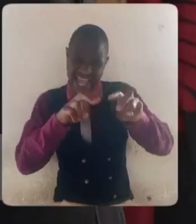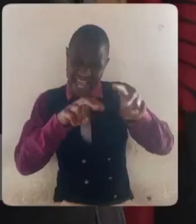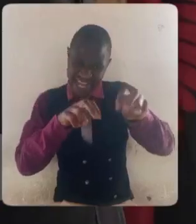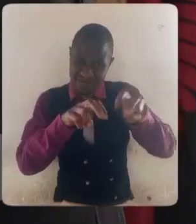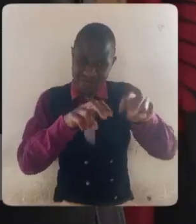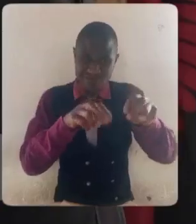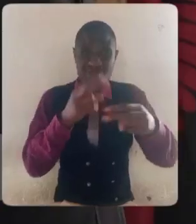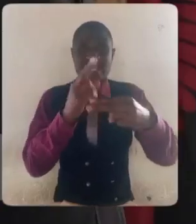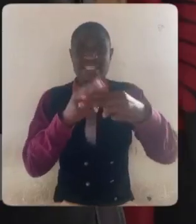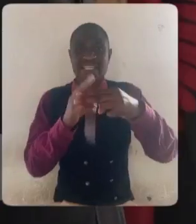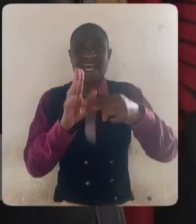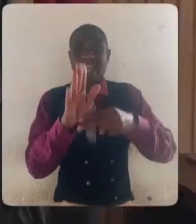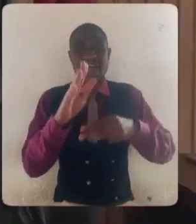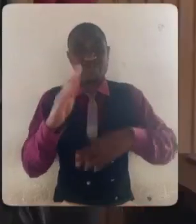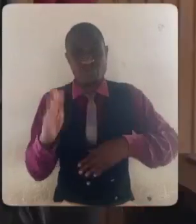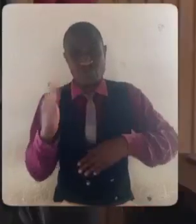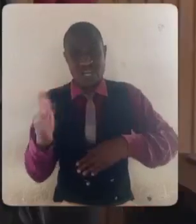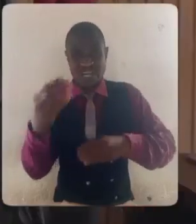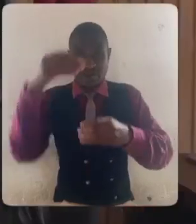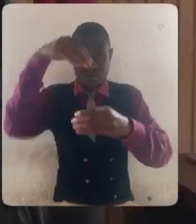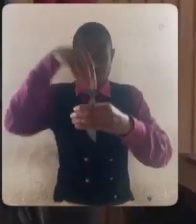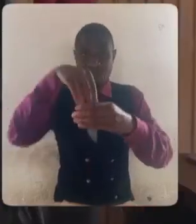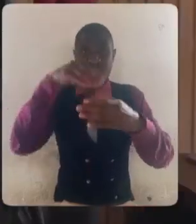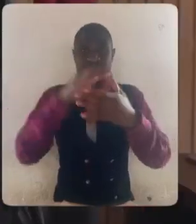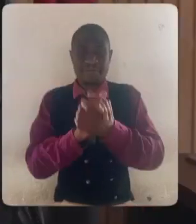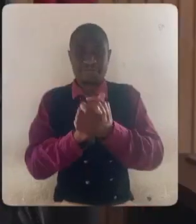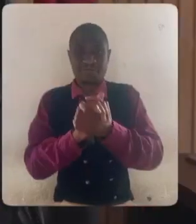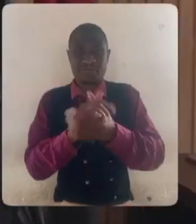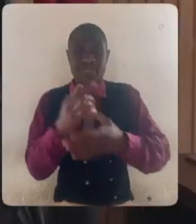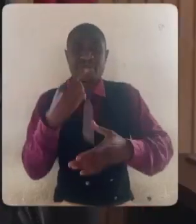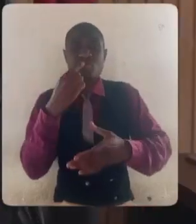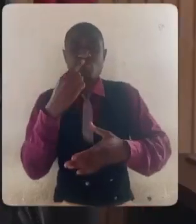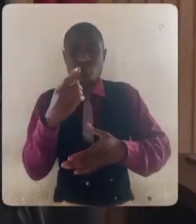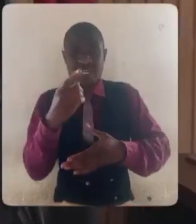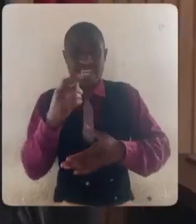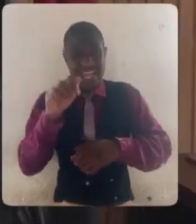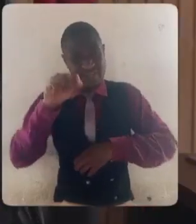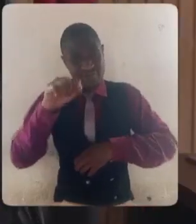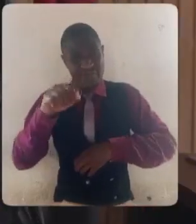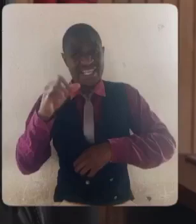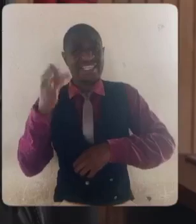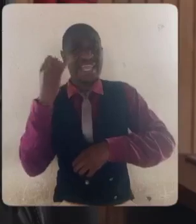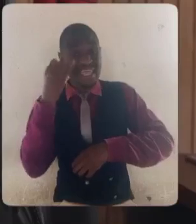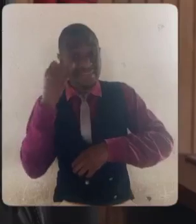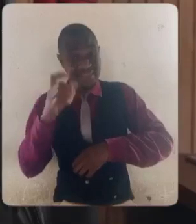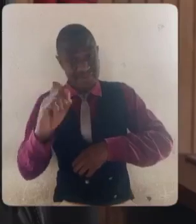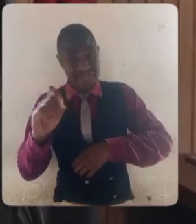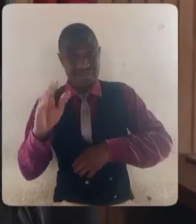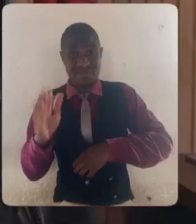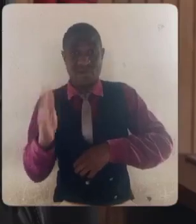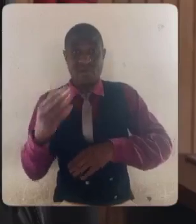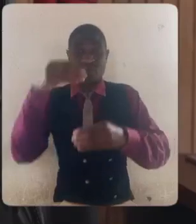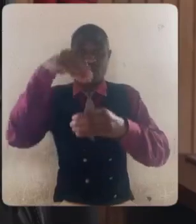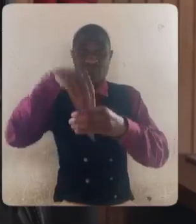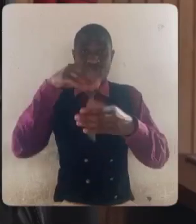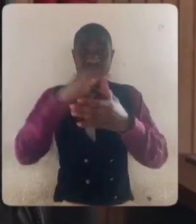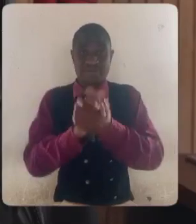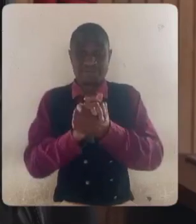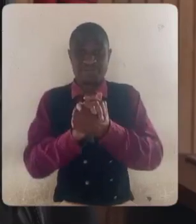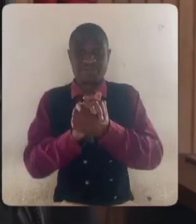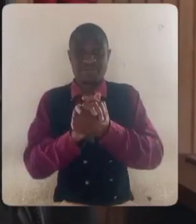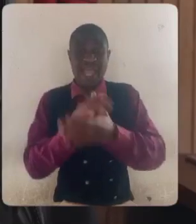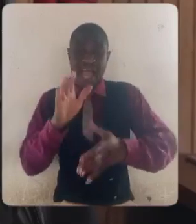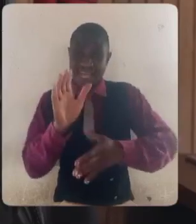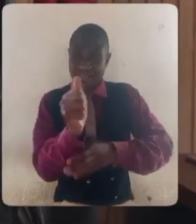preferred parliamentary candidate. After marking your preferred parliamentary candidate, fold your ballot paper and put